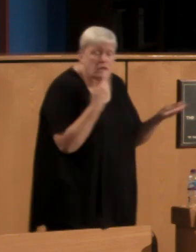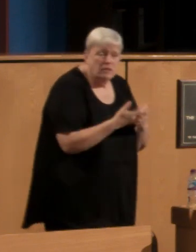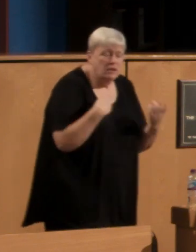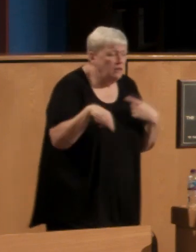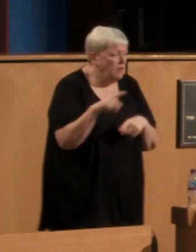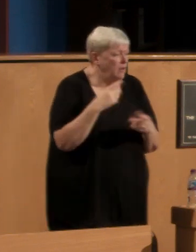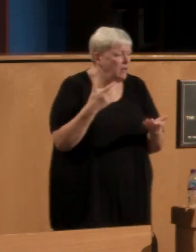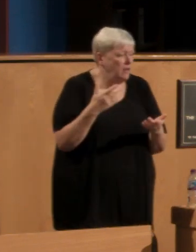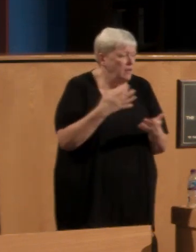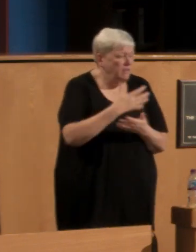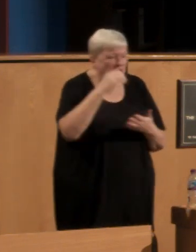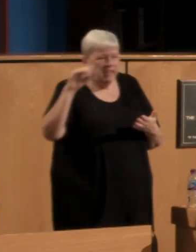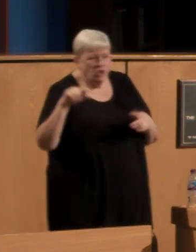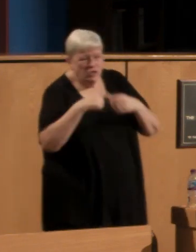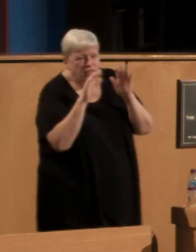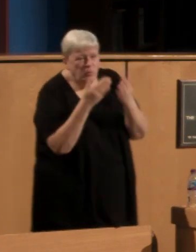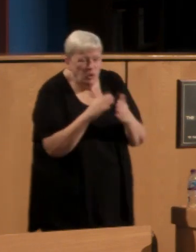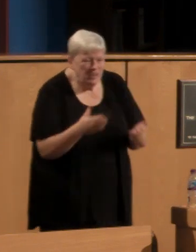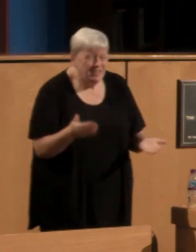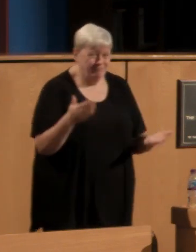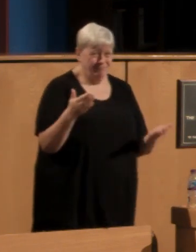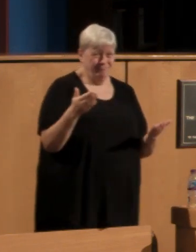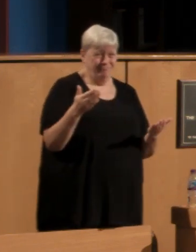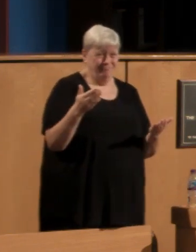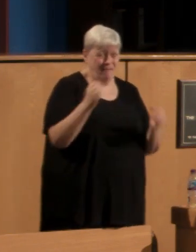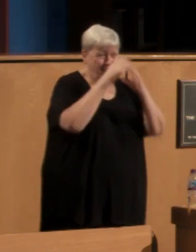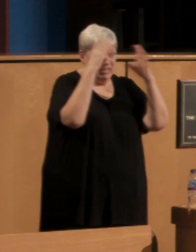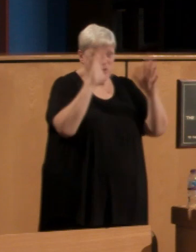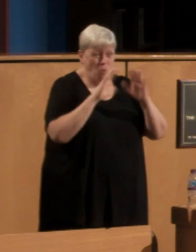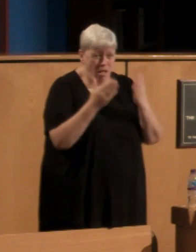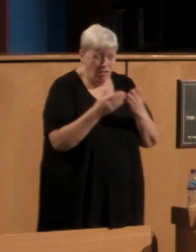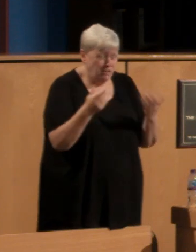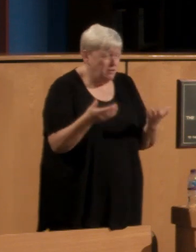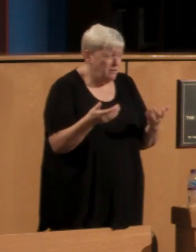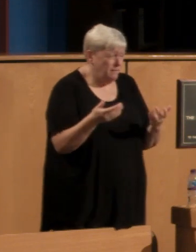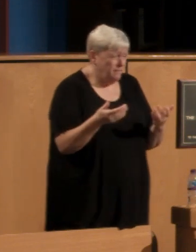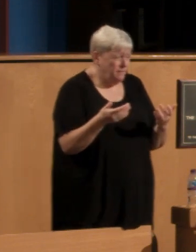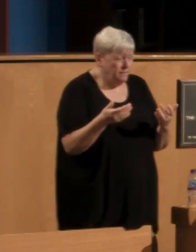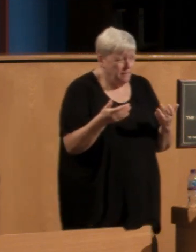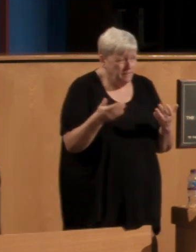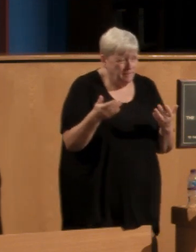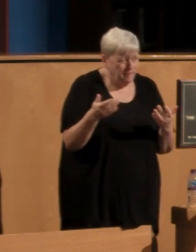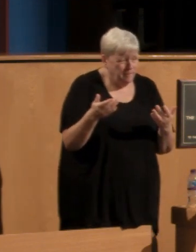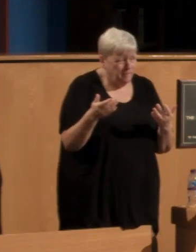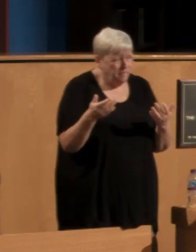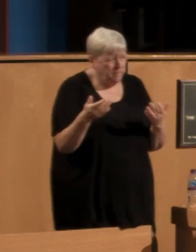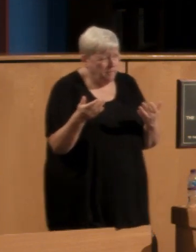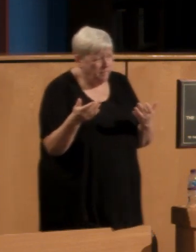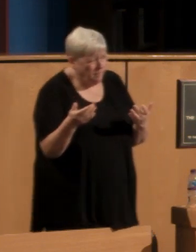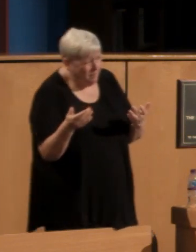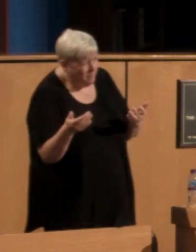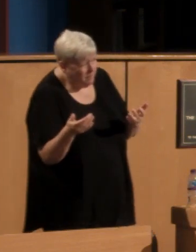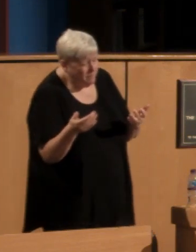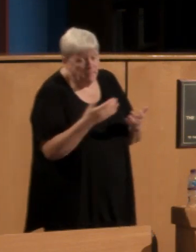like 500 different books that exist in your fantasy world. And I think at